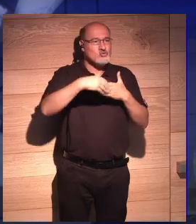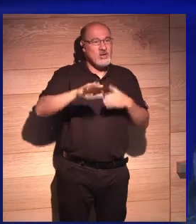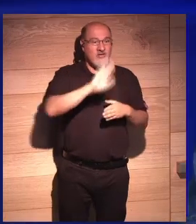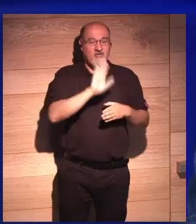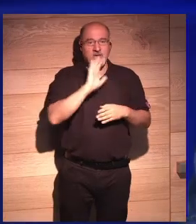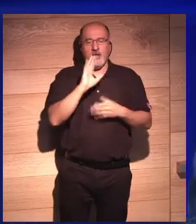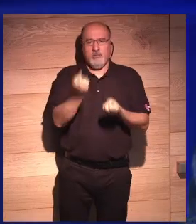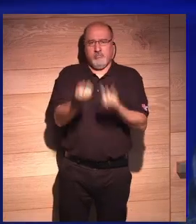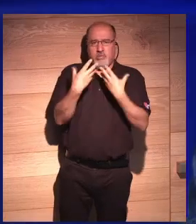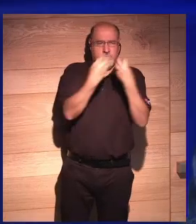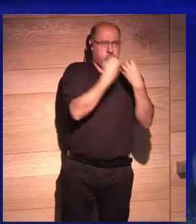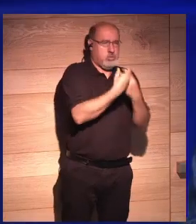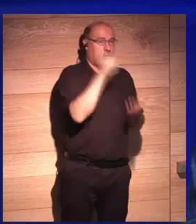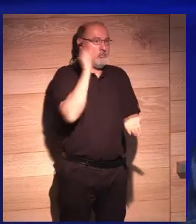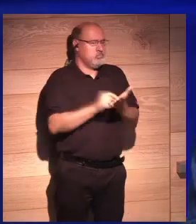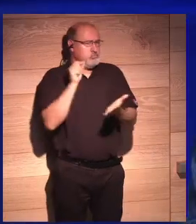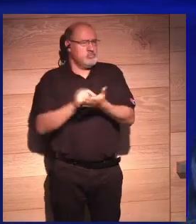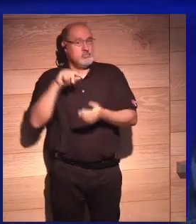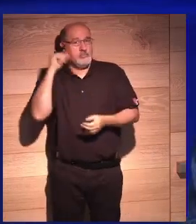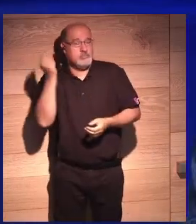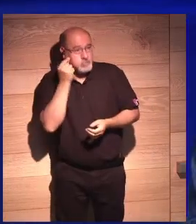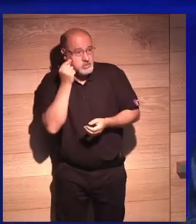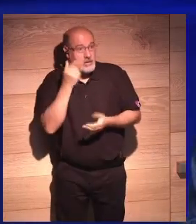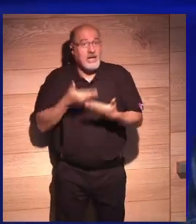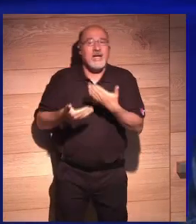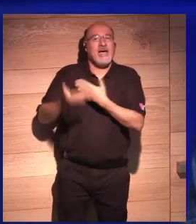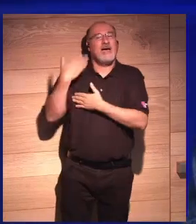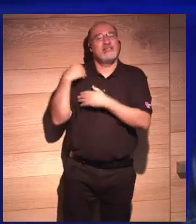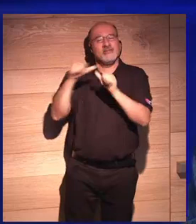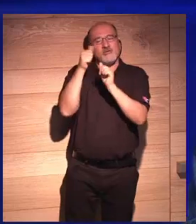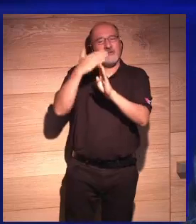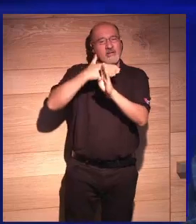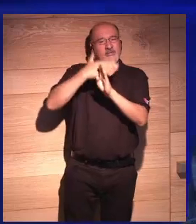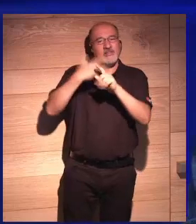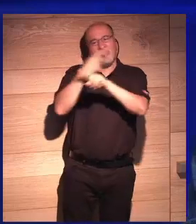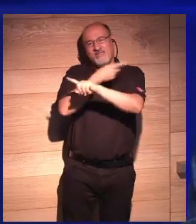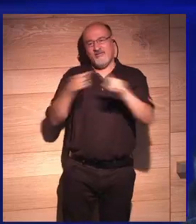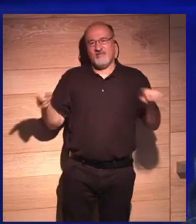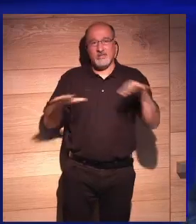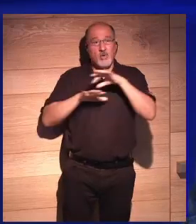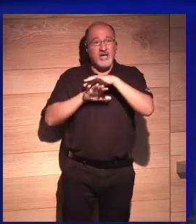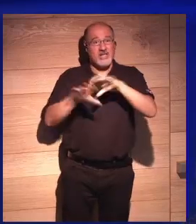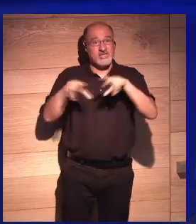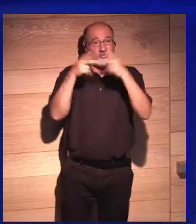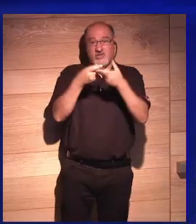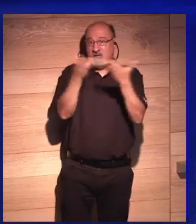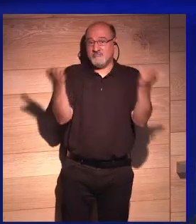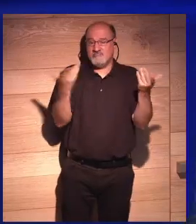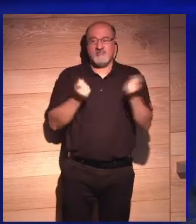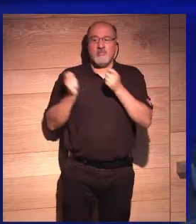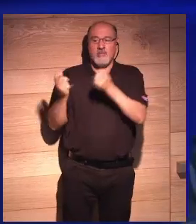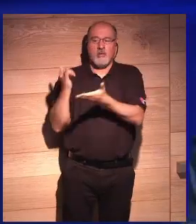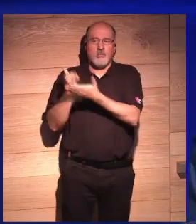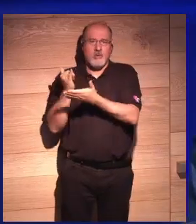such means that has had a direct impact on final users. We used to test different levels with social agents